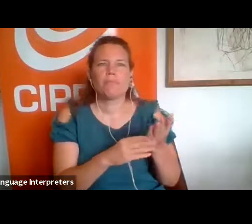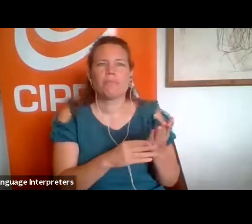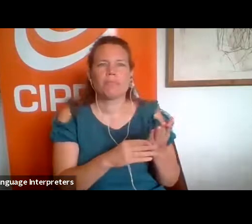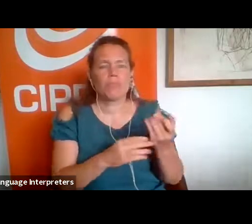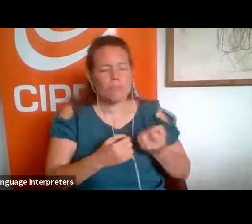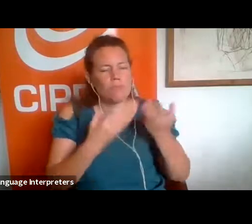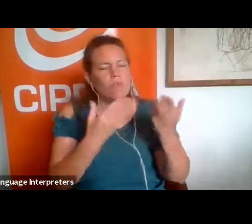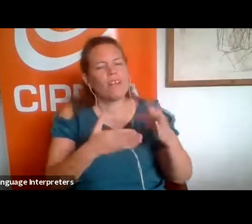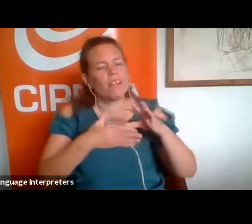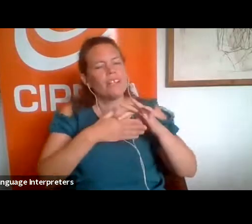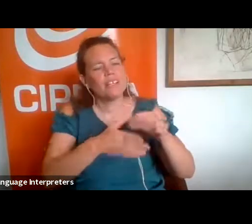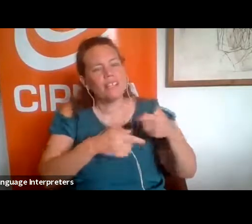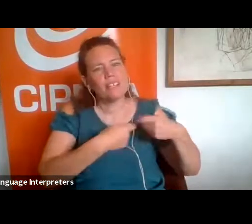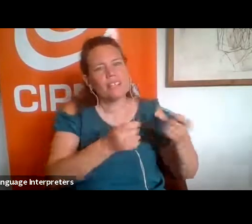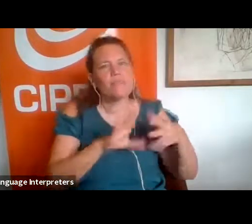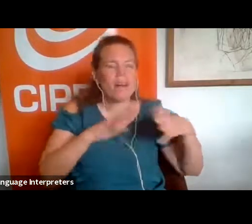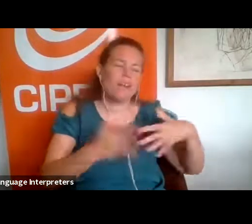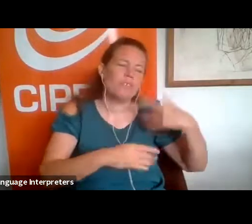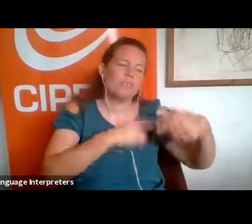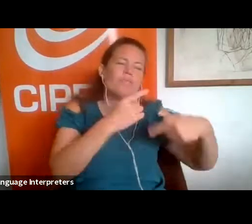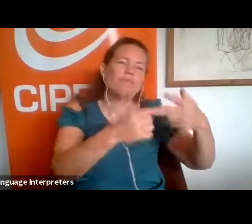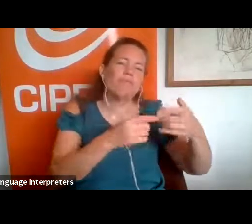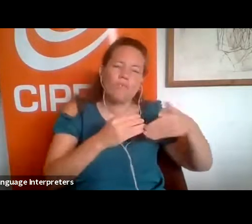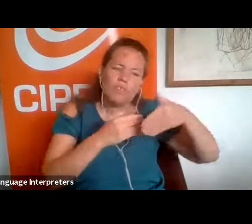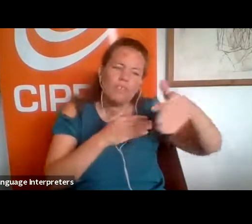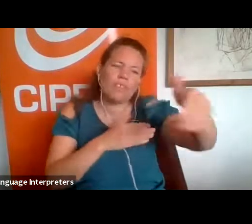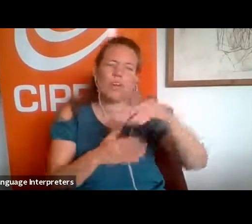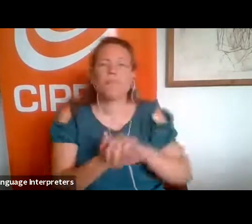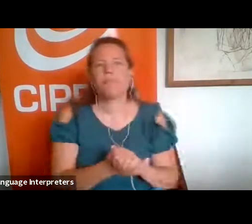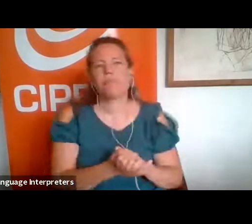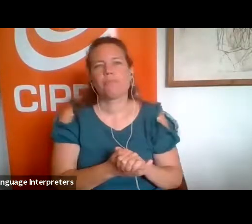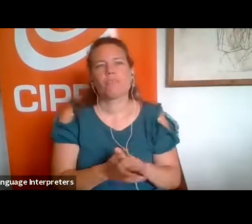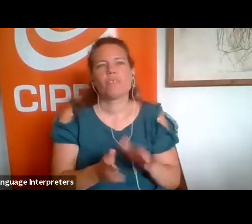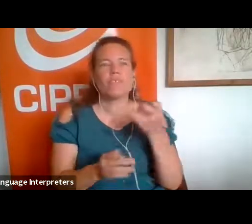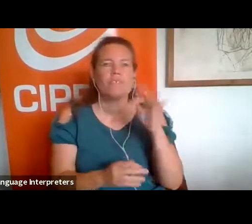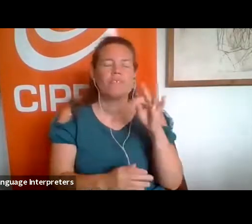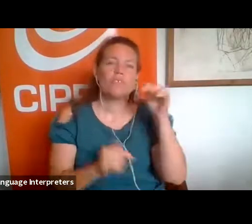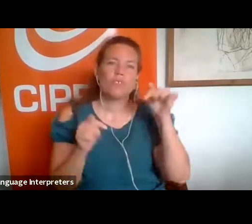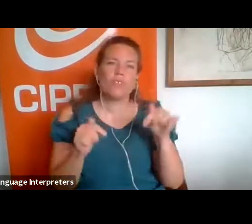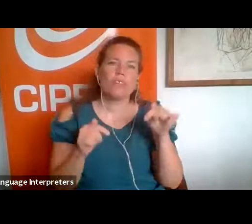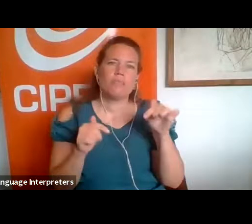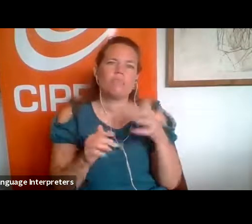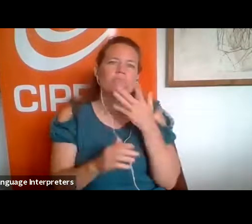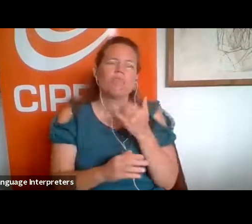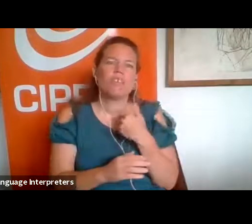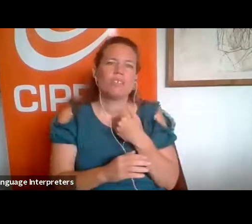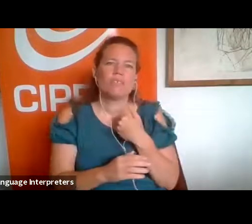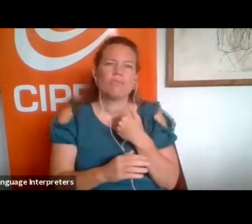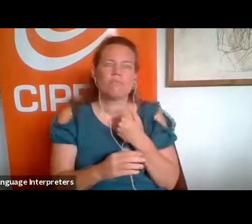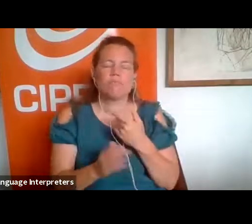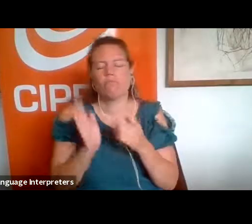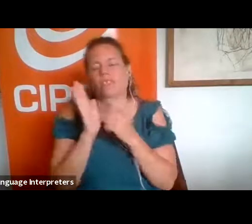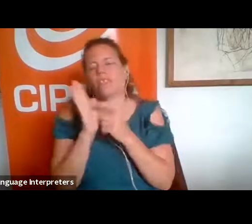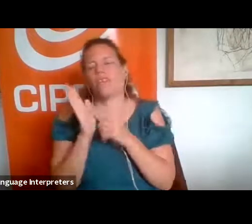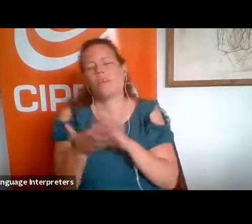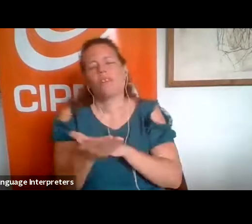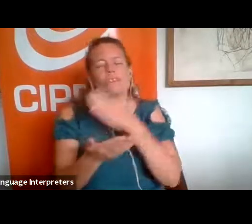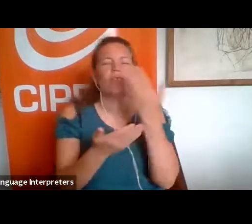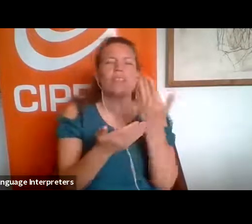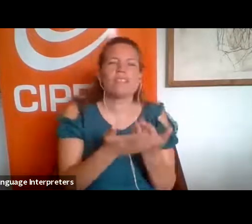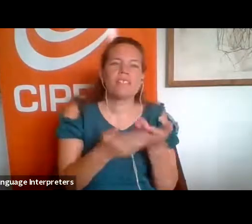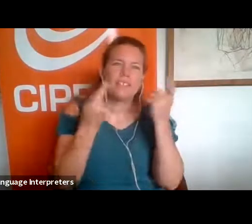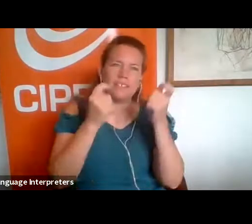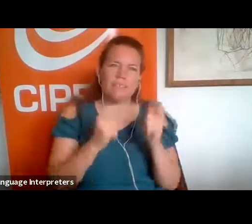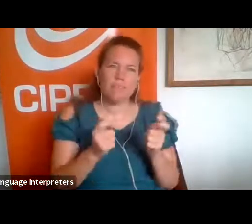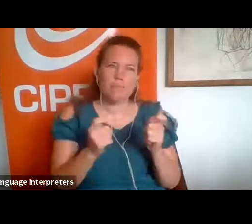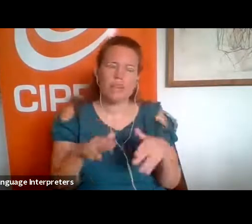it evolves over time. So if today we want to translate reporting to many other languages, how do we make